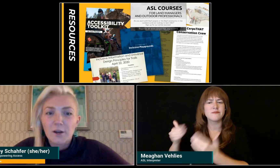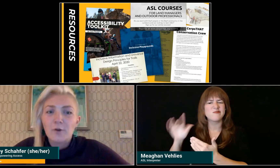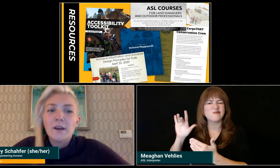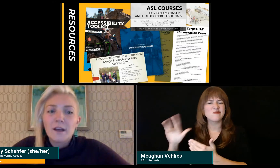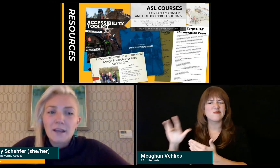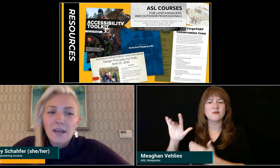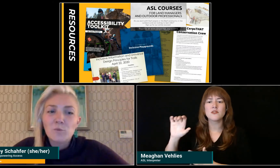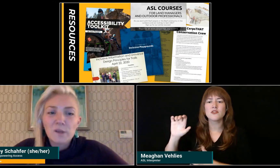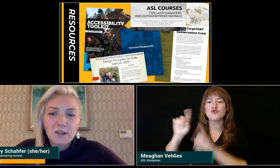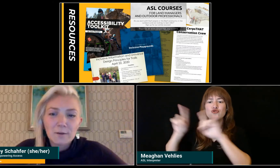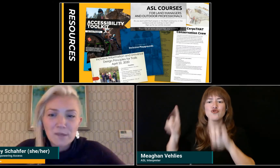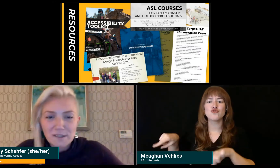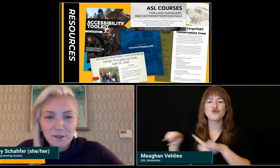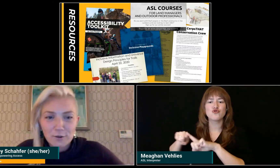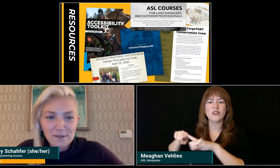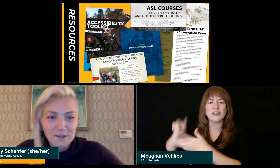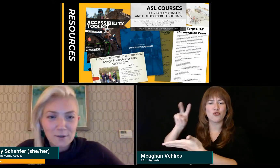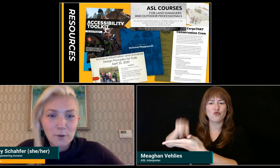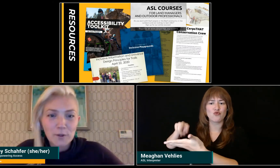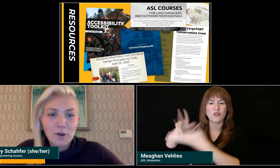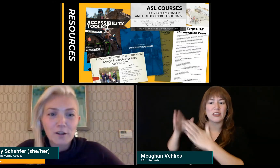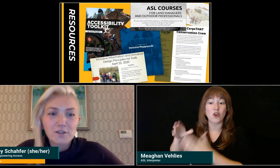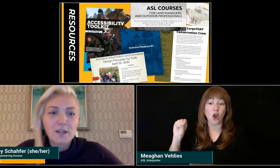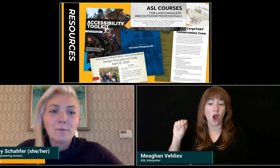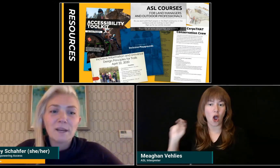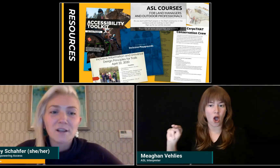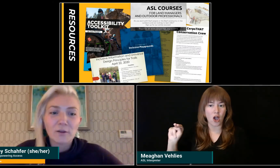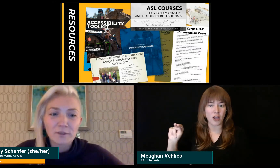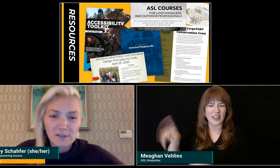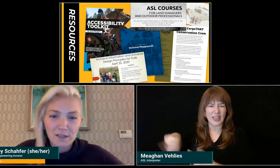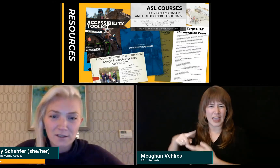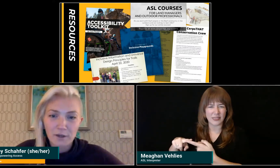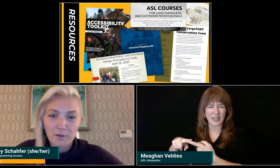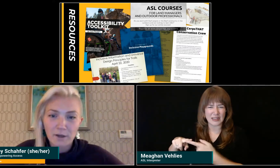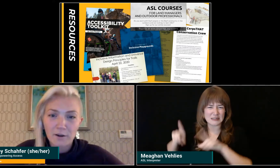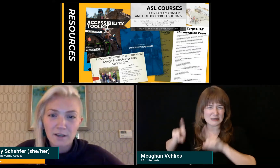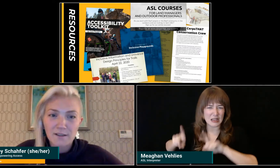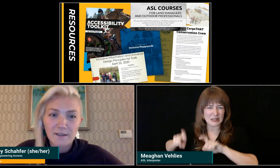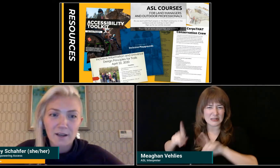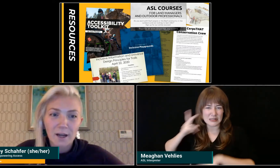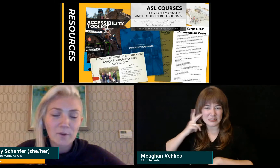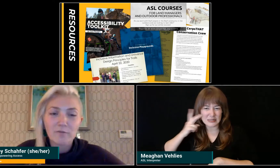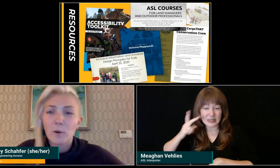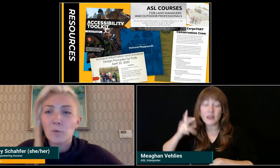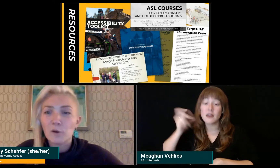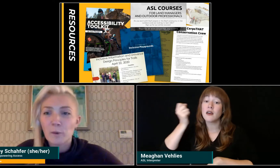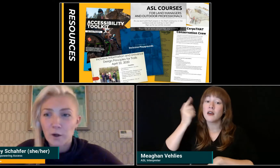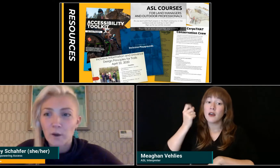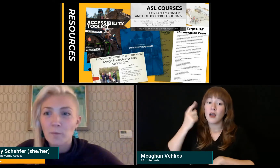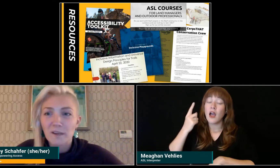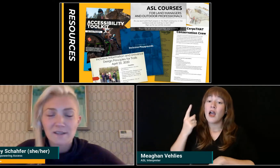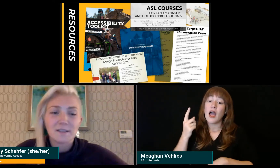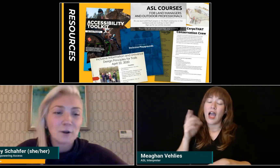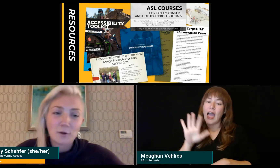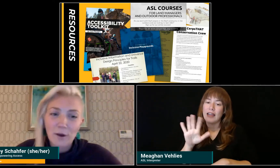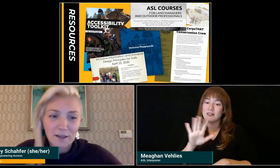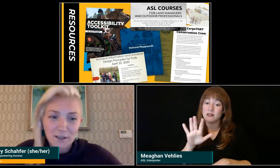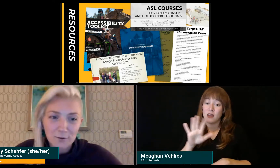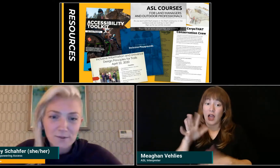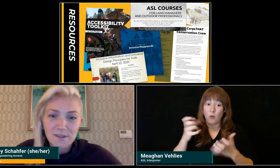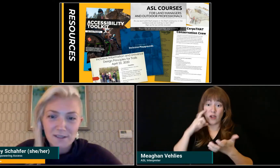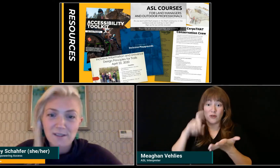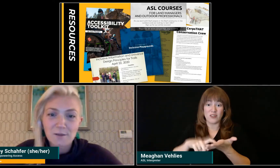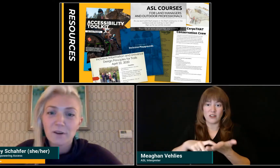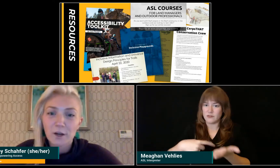which, can be misused, because I want to acknowledge that myself using a screen reader I'm going to fumble no matter what, because I don't know